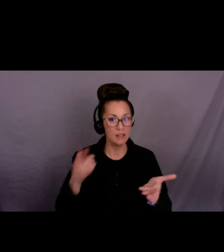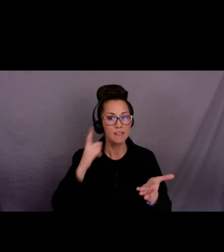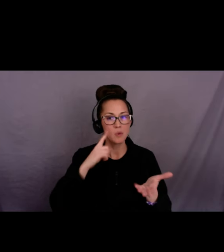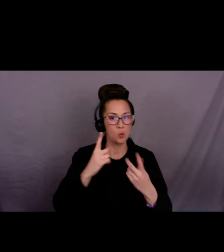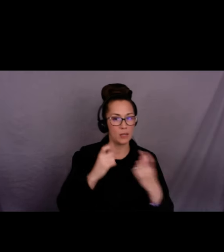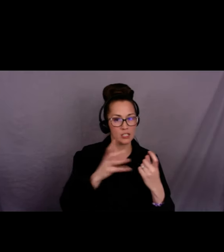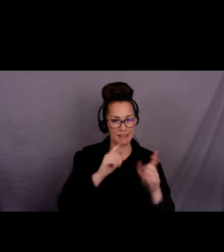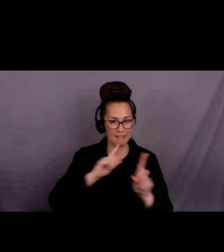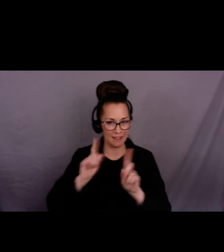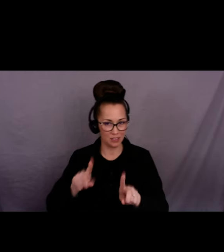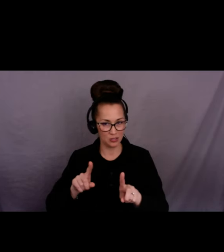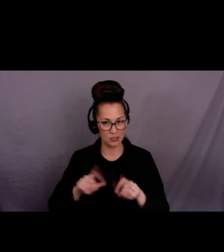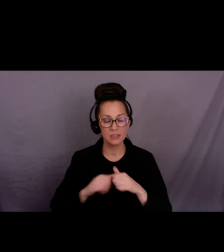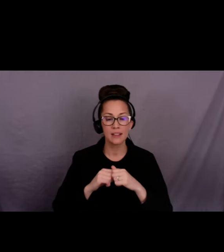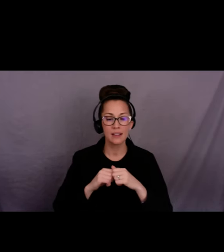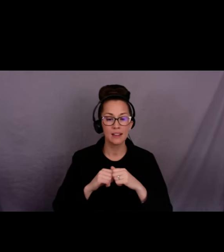after the presentations. So